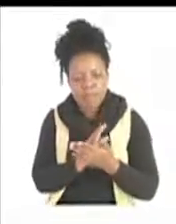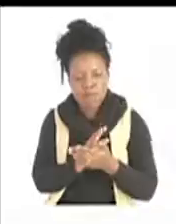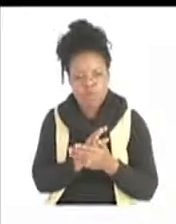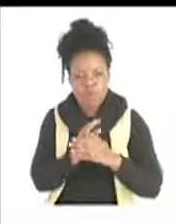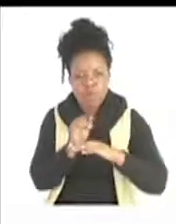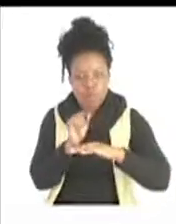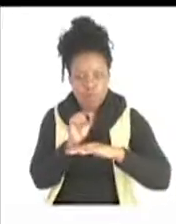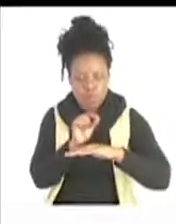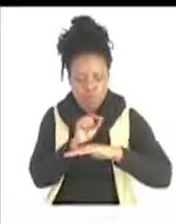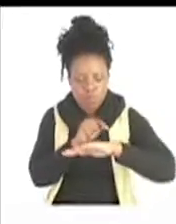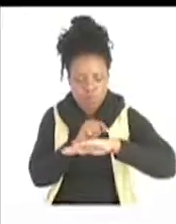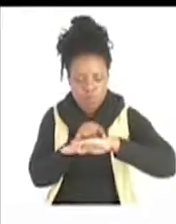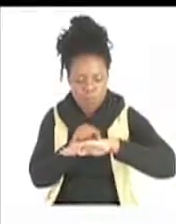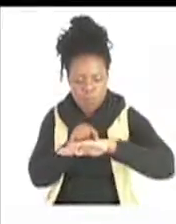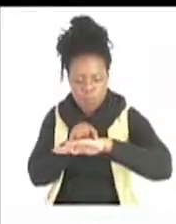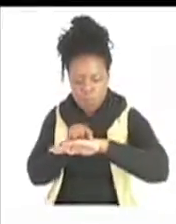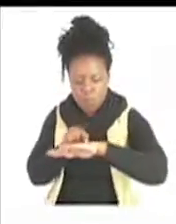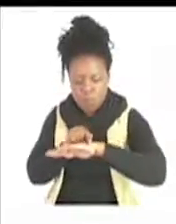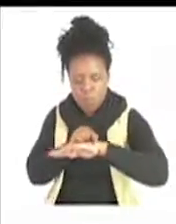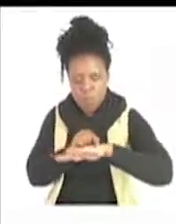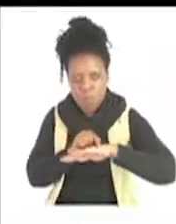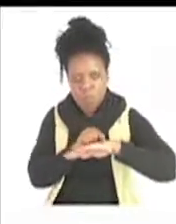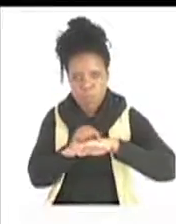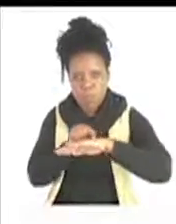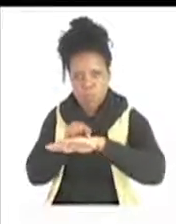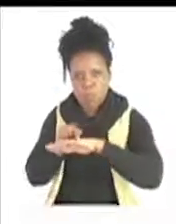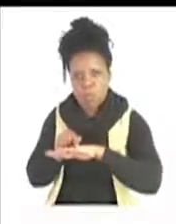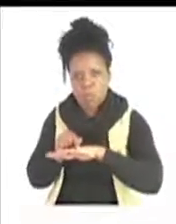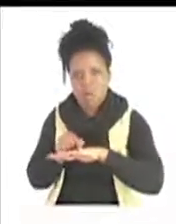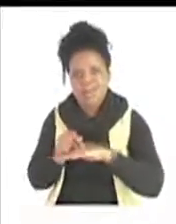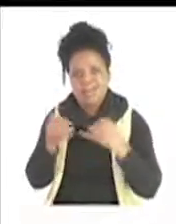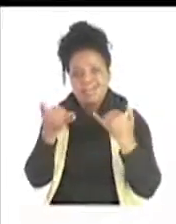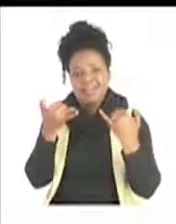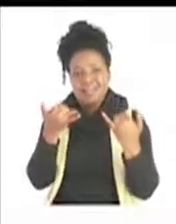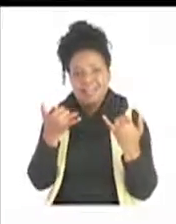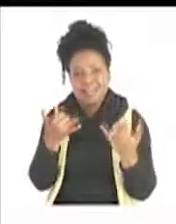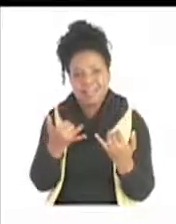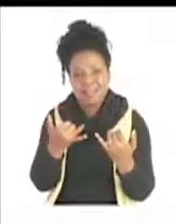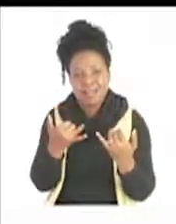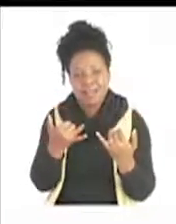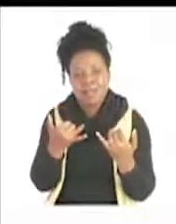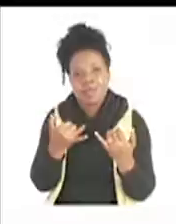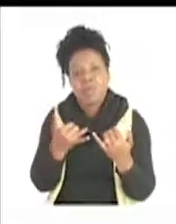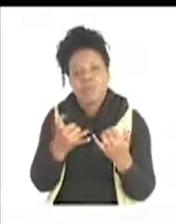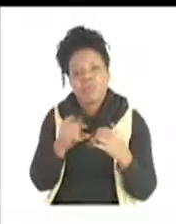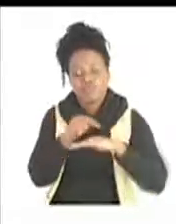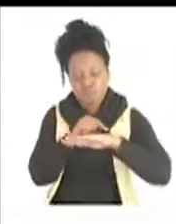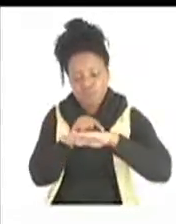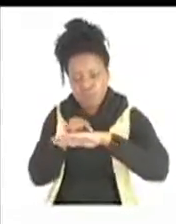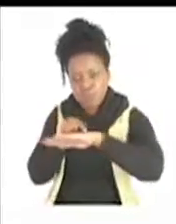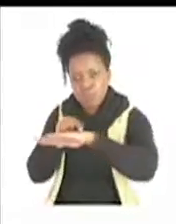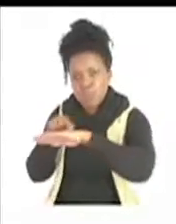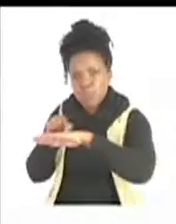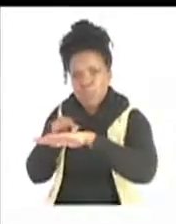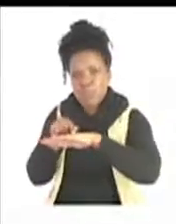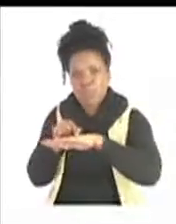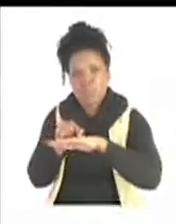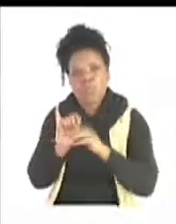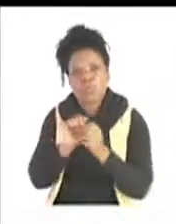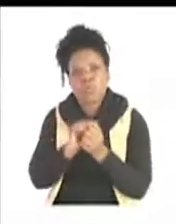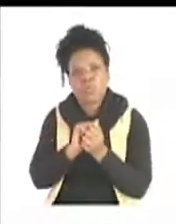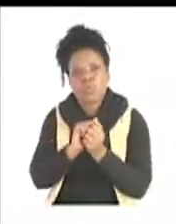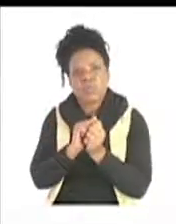the lines provided. Now, if you can still remember, previously we did